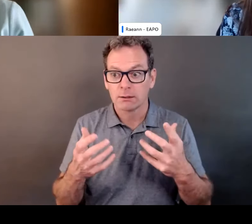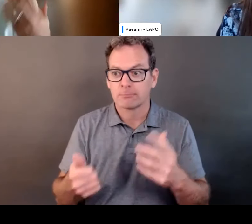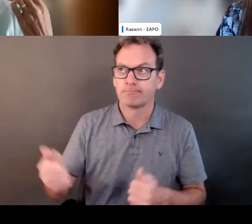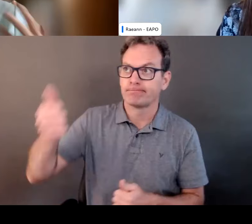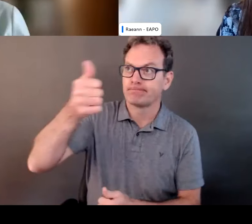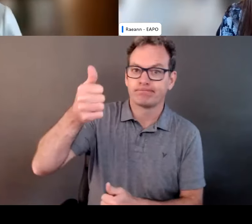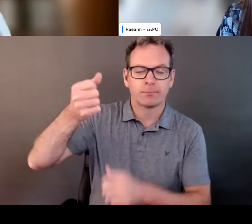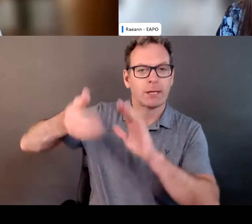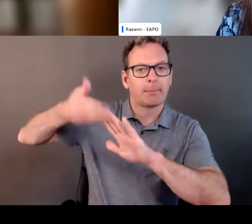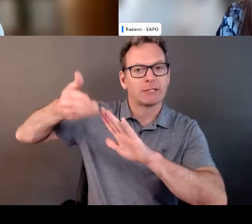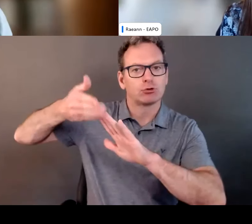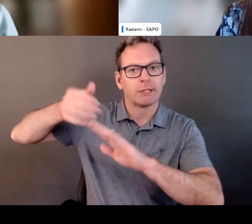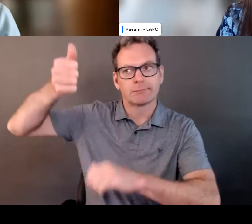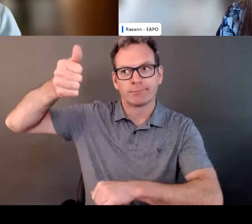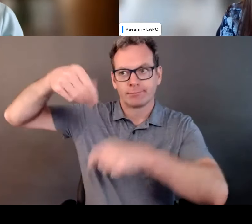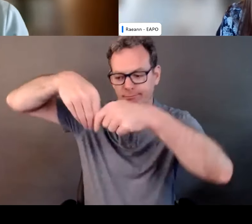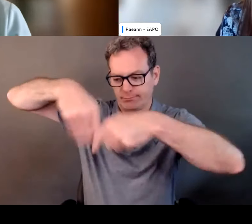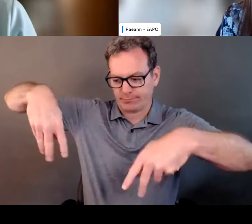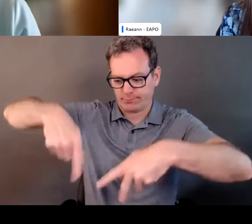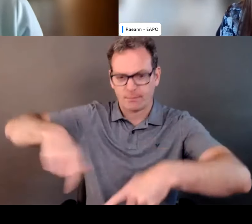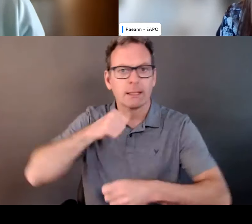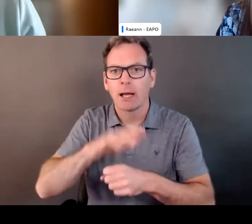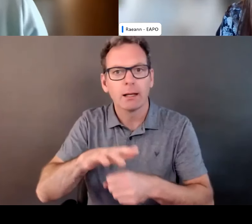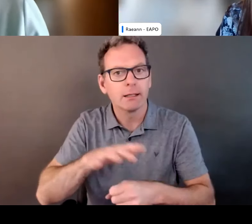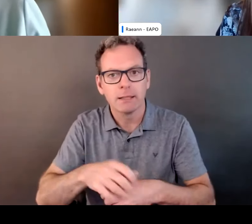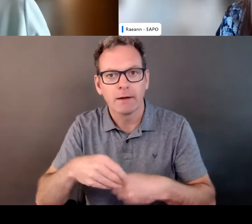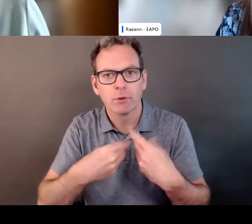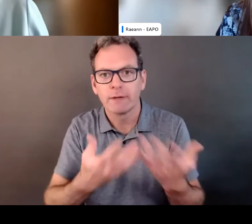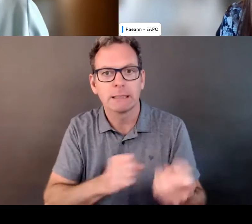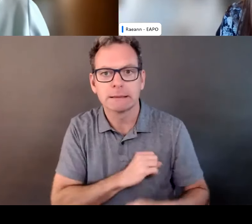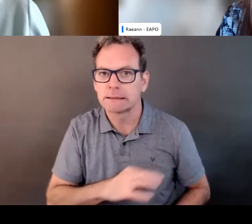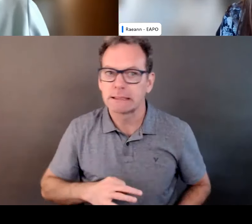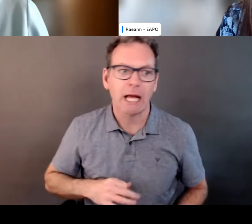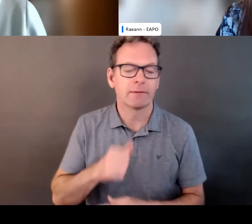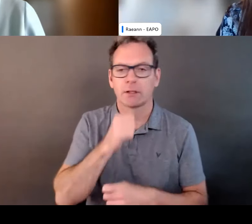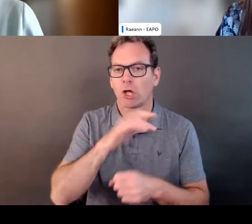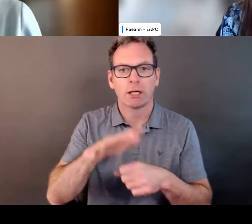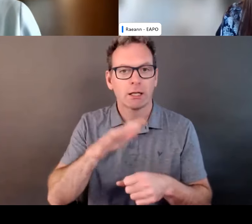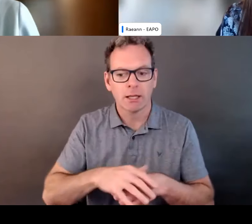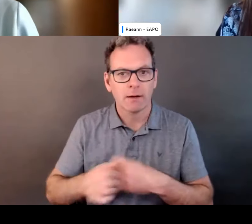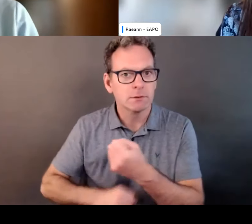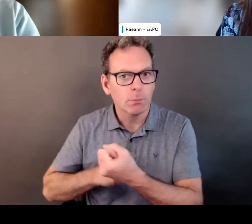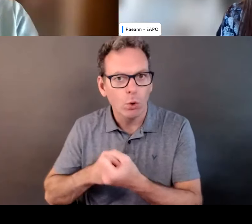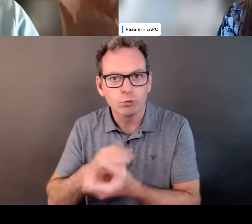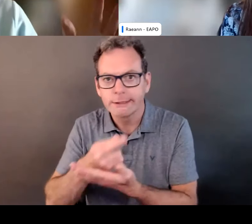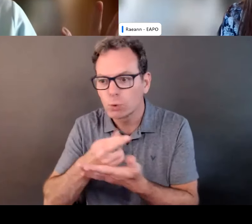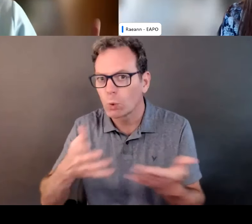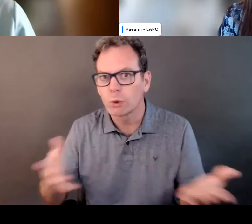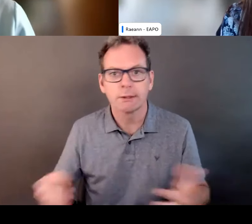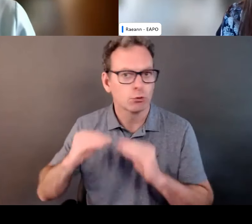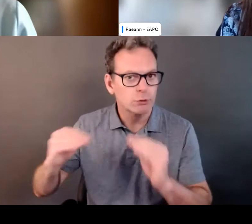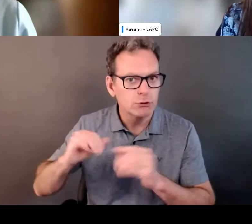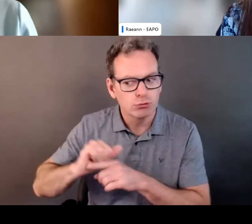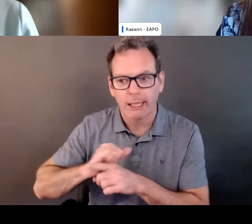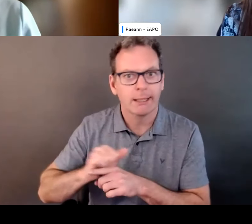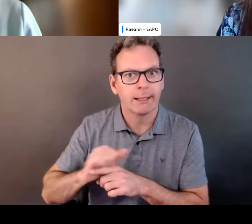enough. Like, so they get thrown under the bus for this sort of for this sort of behavior. And it's not